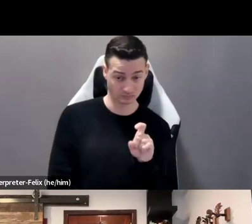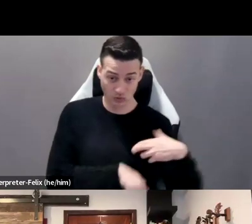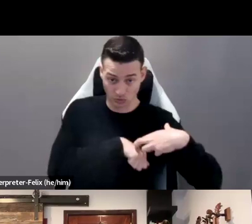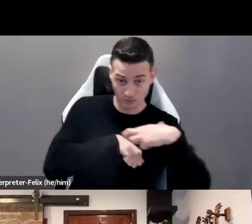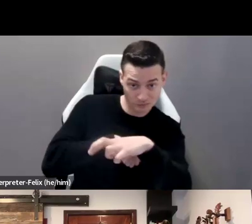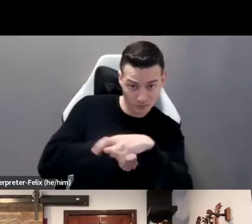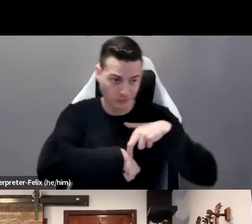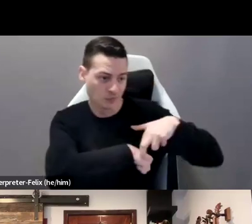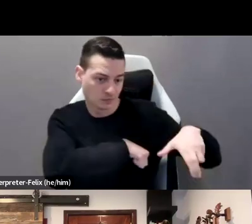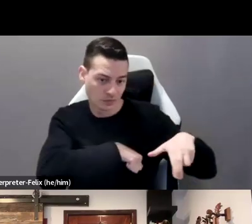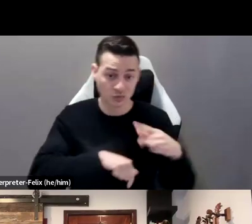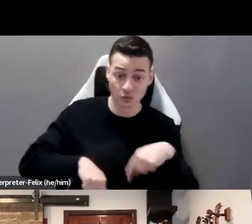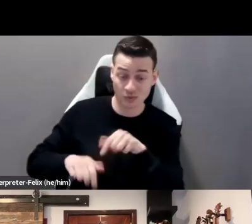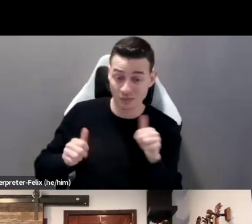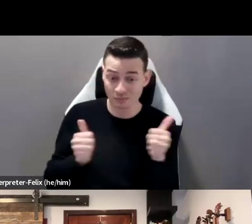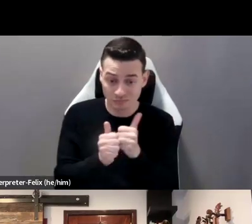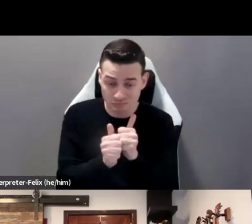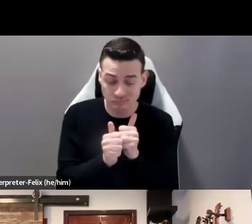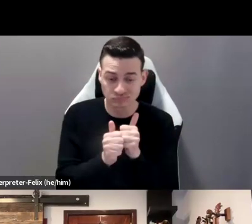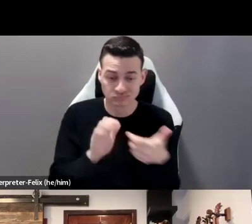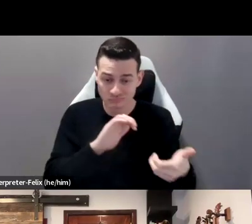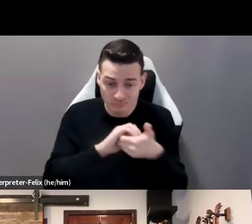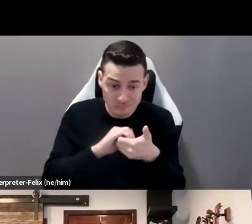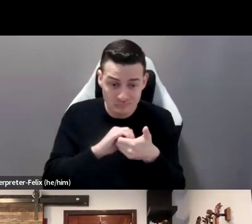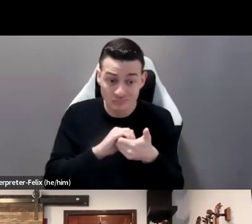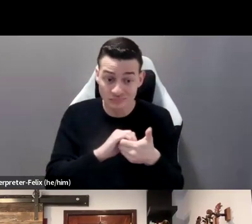direction? Do the centers work together?